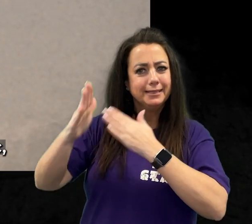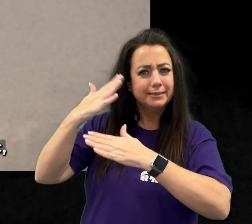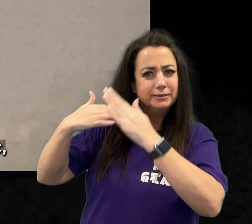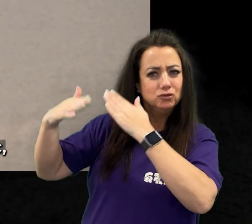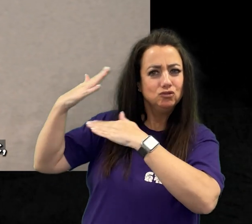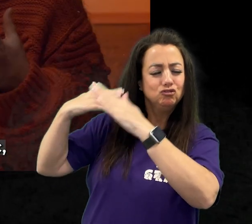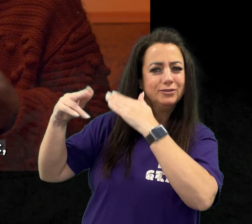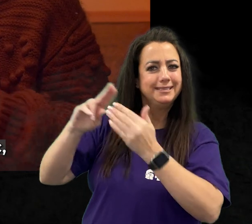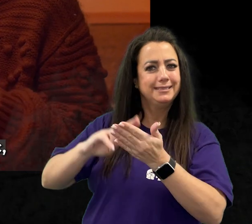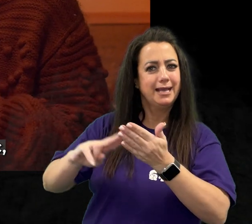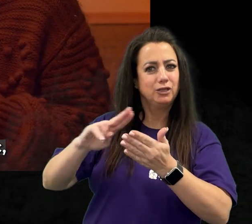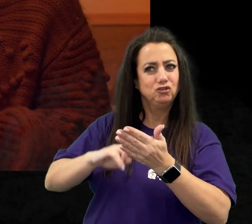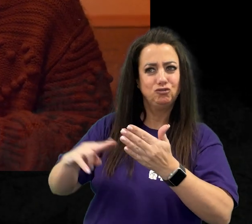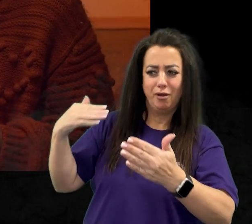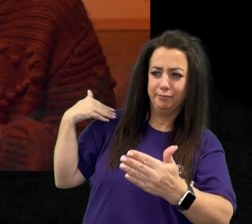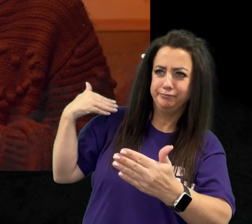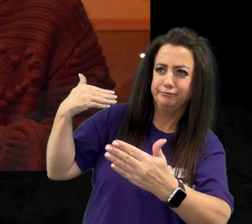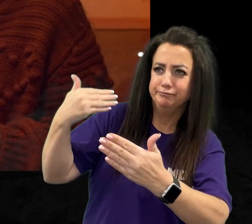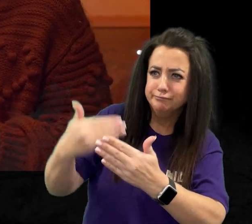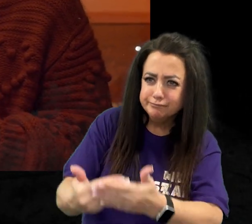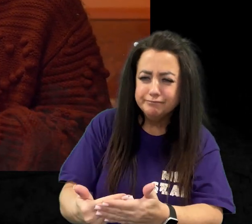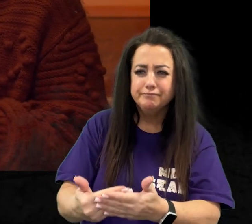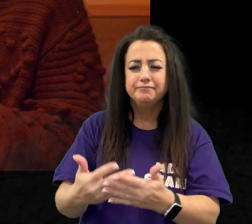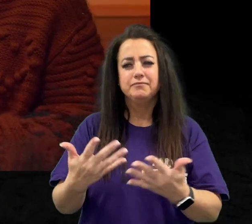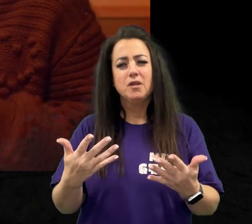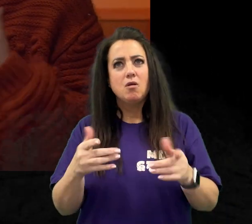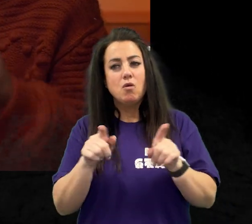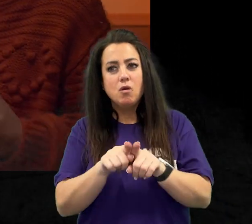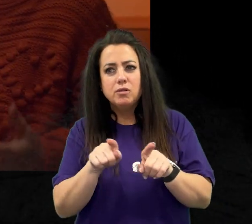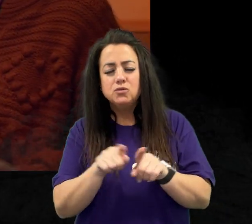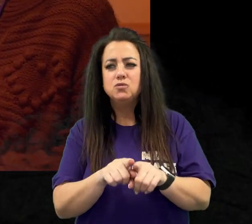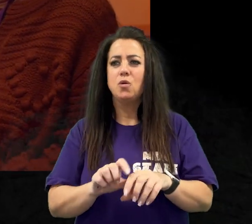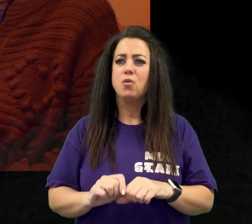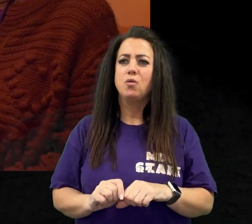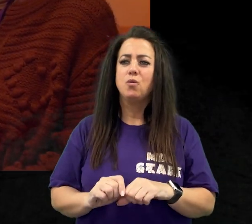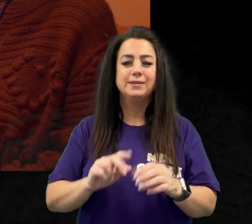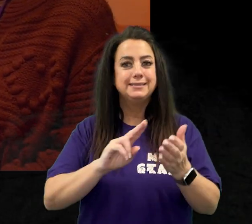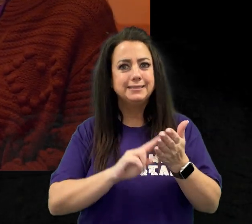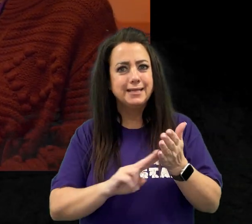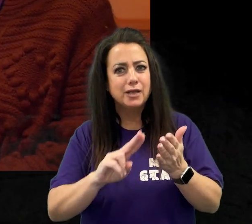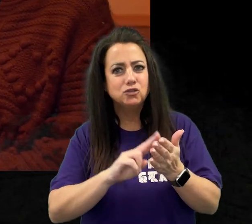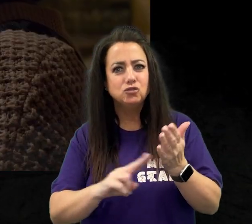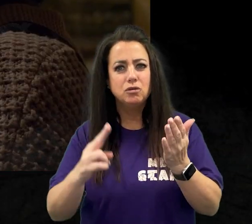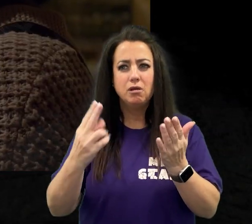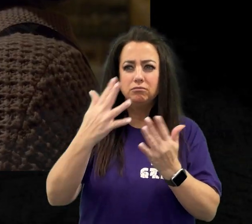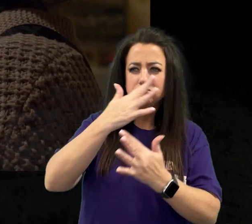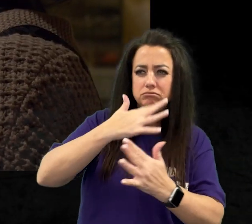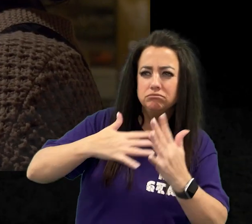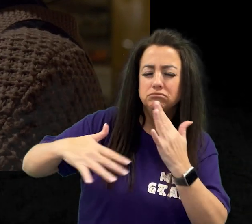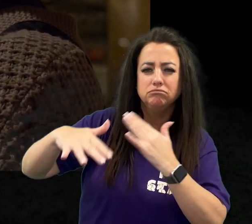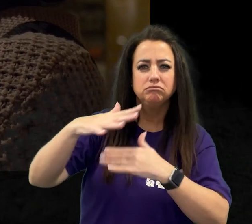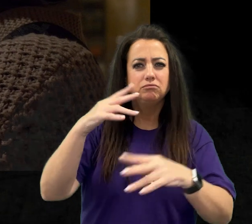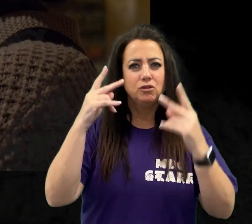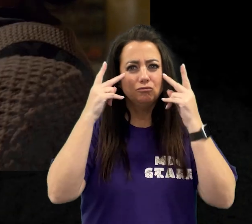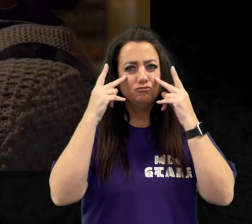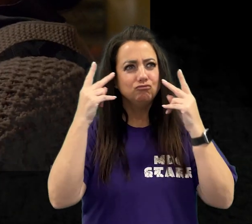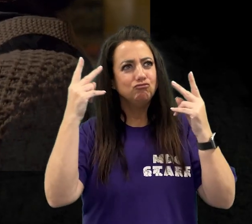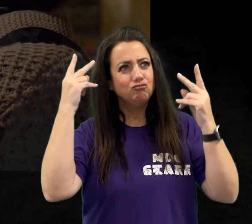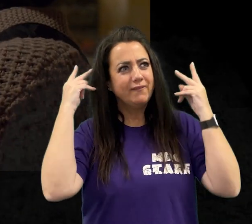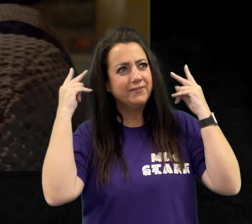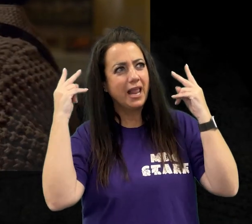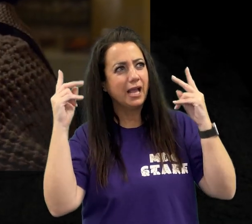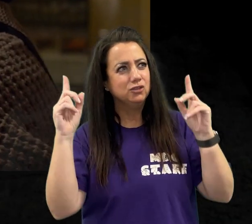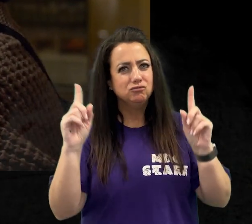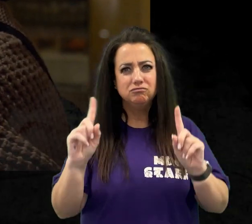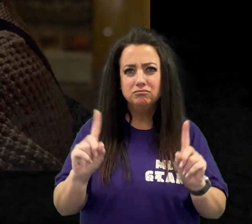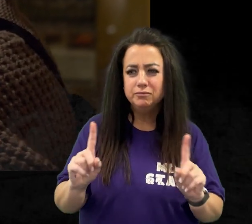the economic but also the historical aspect of nature. We started to think about